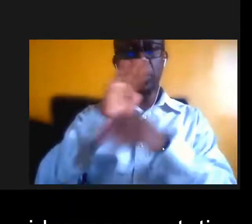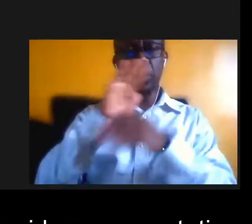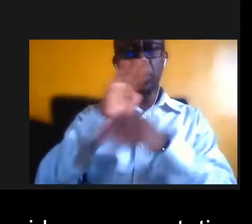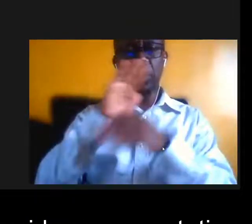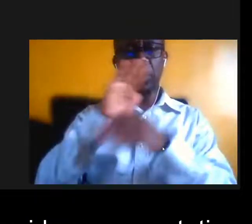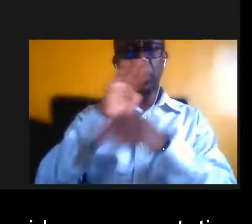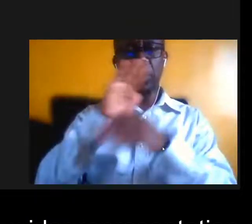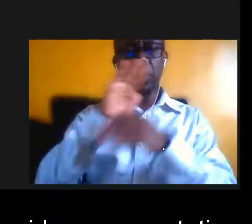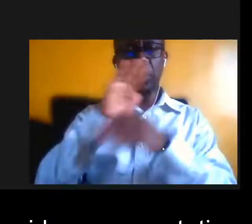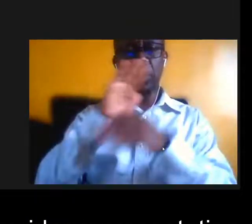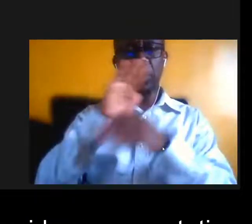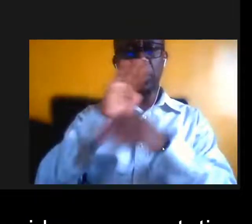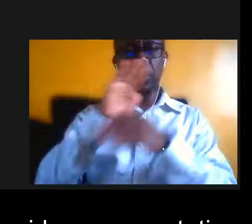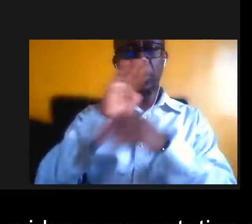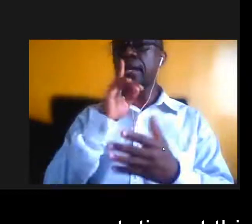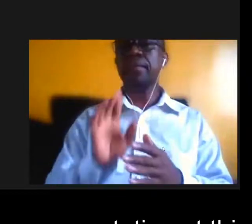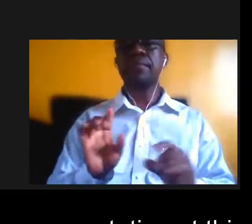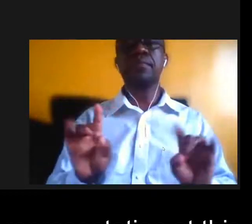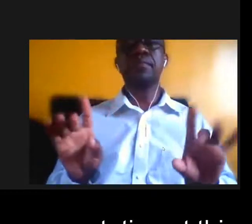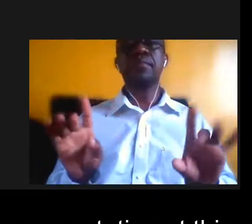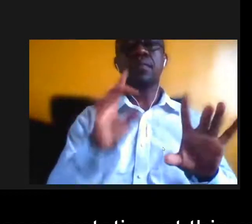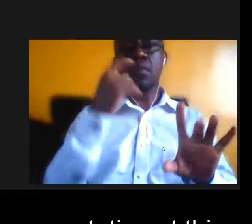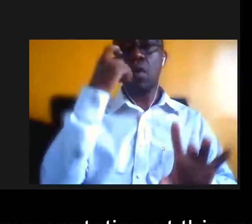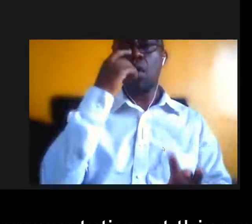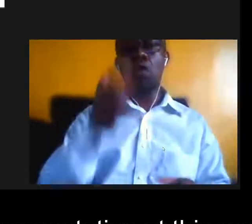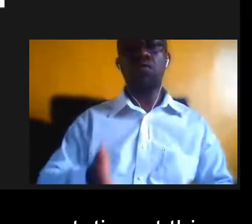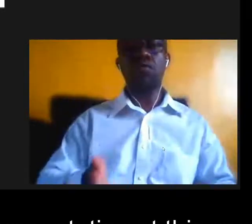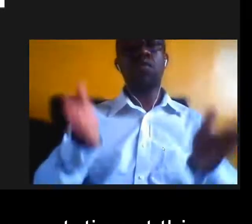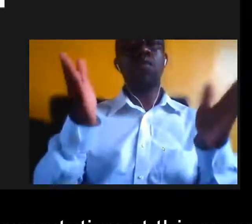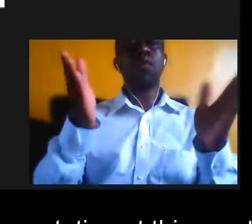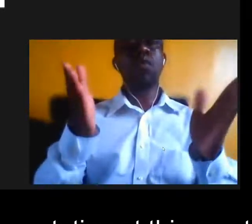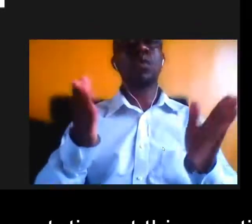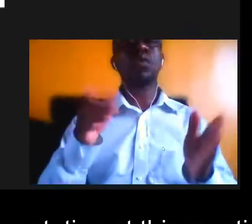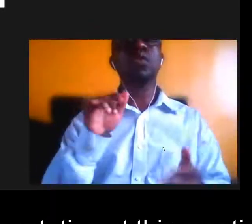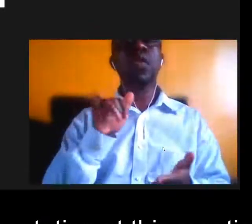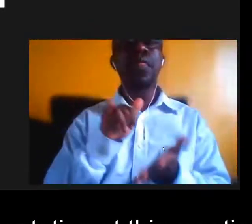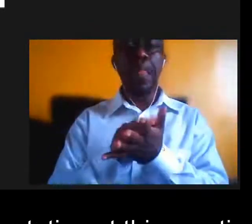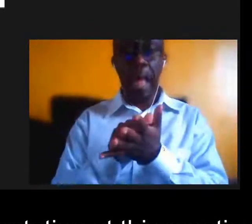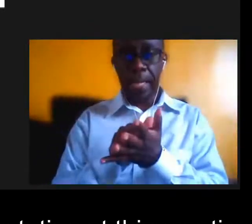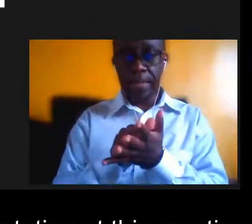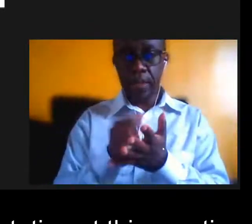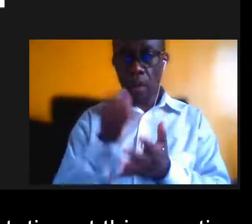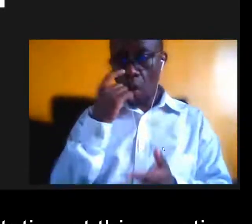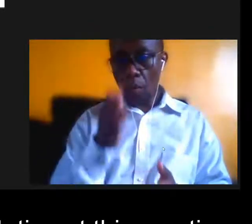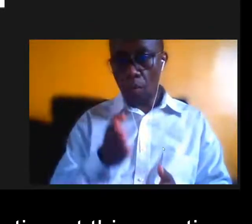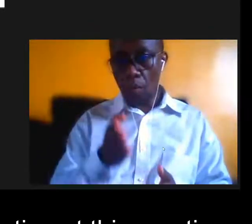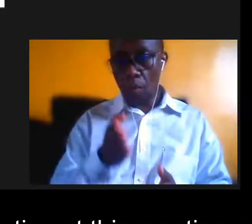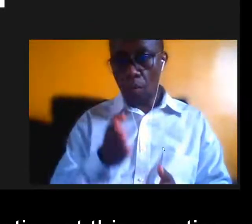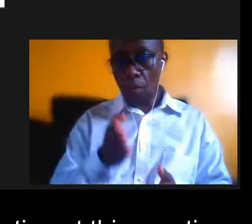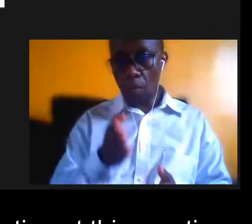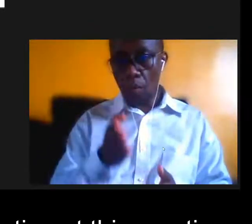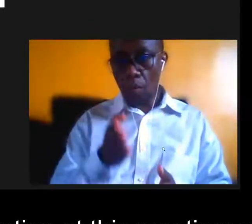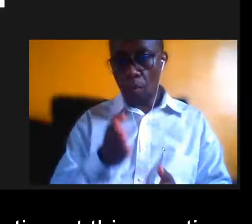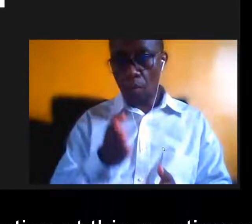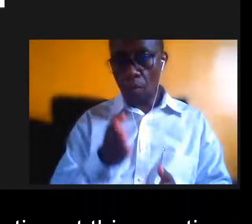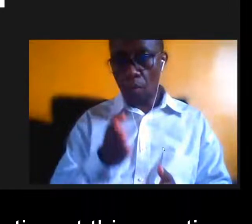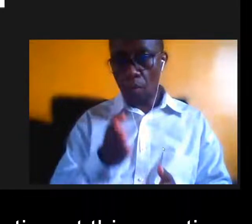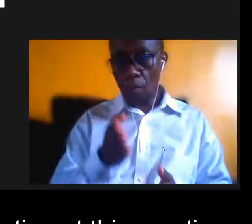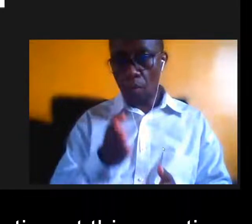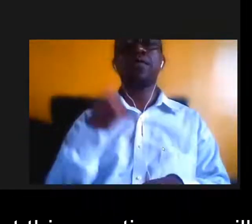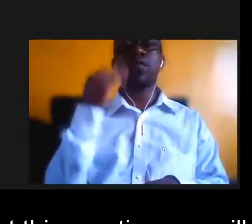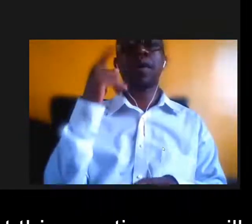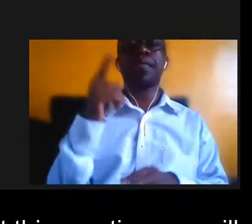we believe also was had an effect in terms of the probation officers responding. But we are glad